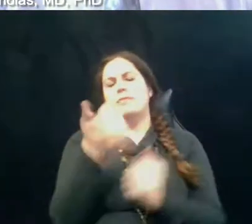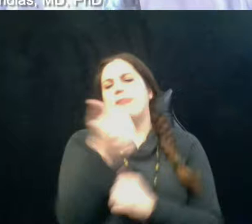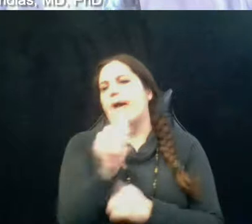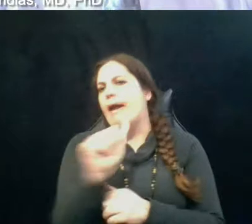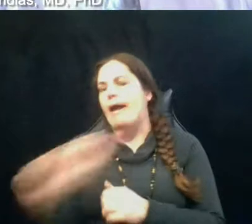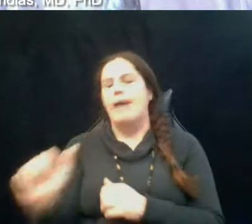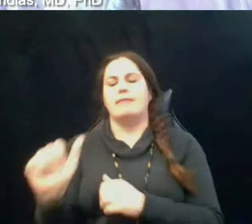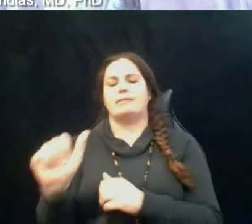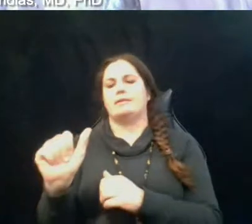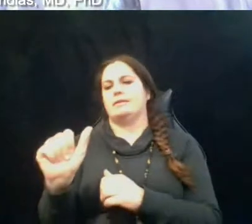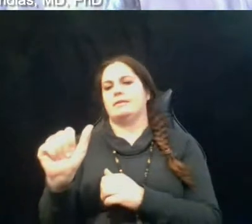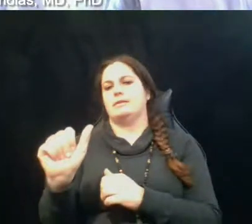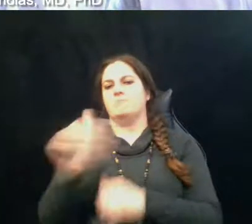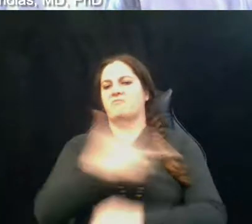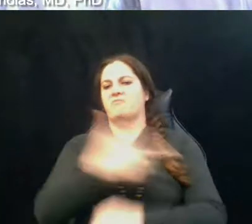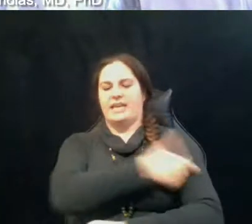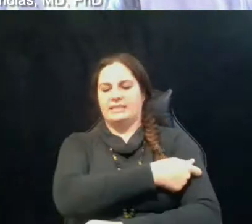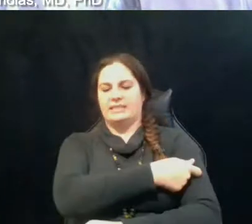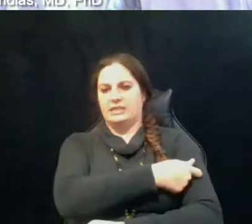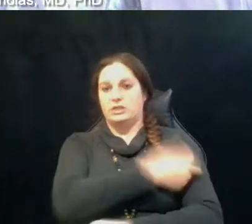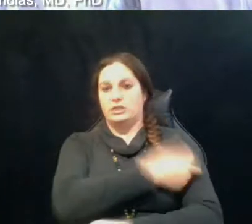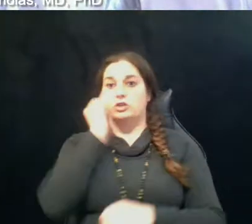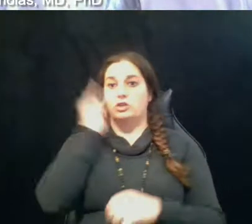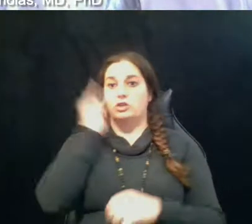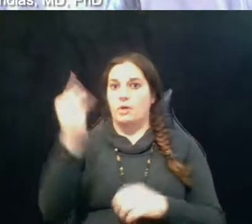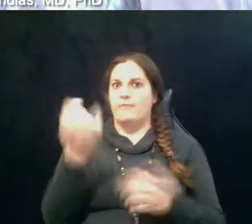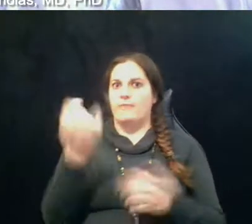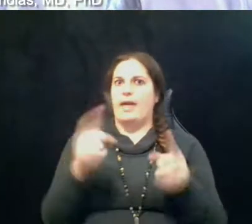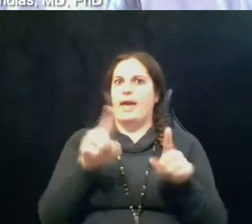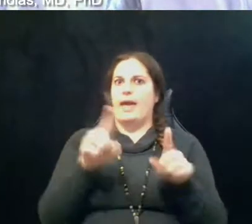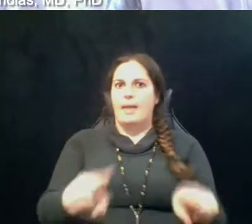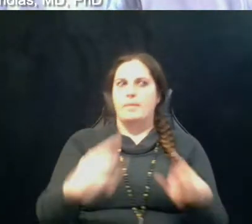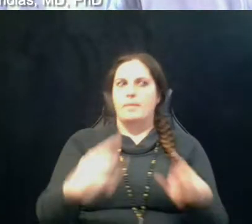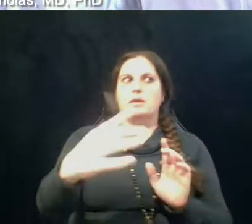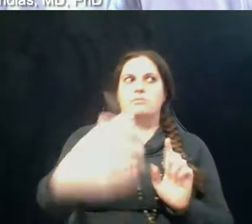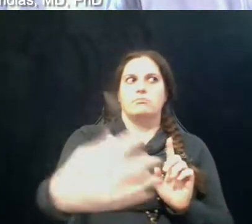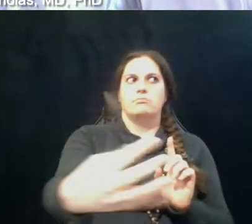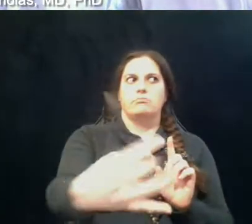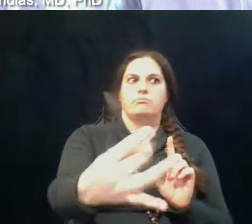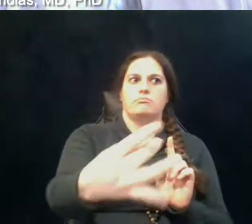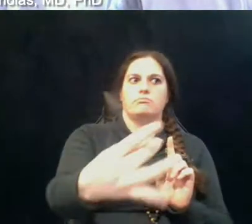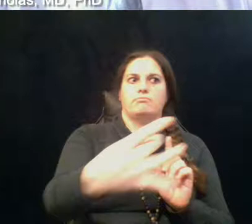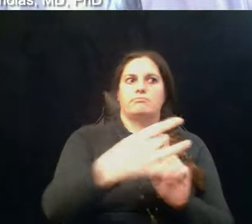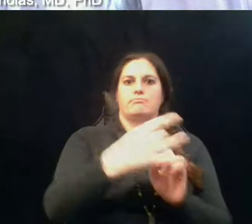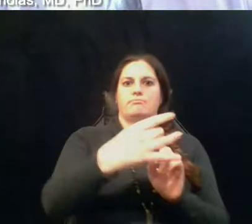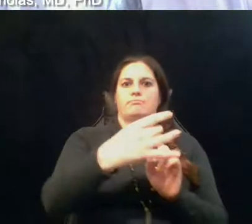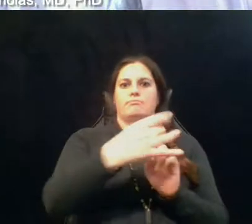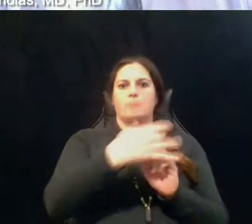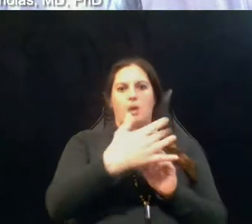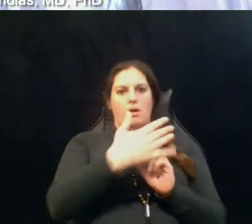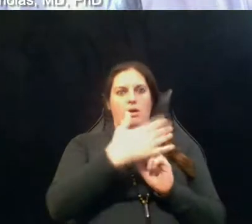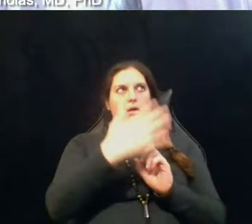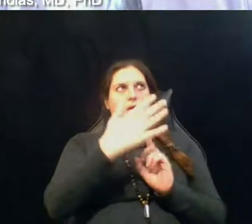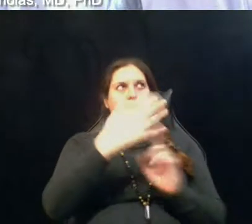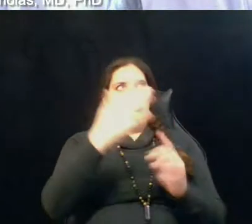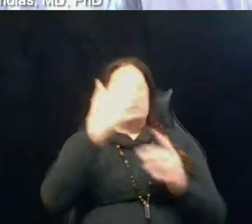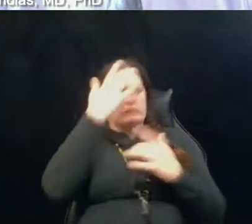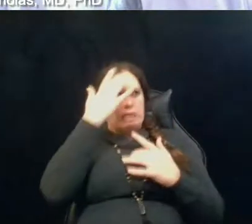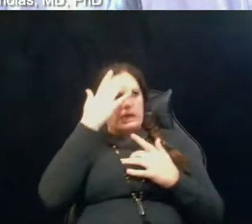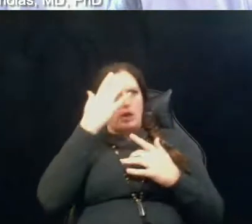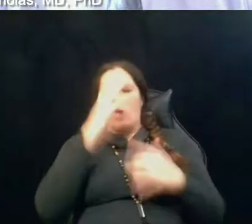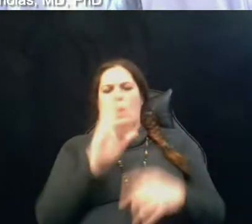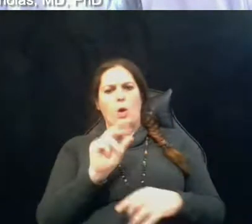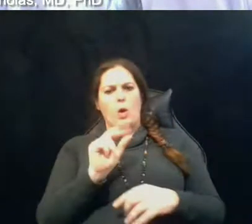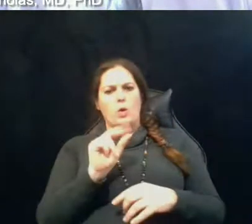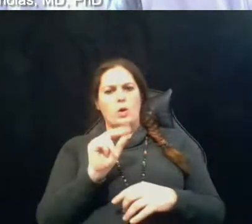response. So if you're exposed to COVID, then your body knows, hey, I've seen this before. I'm not going to be sick. I'm going to fight this